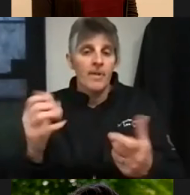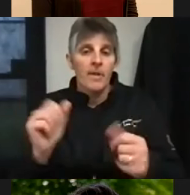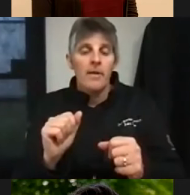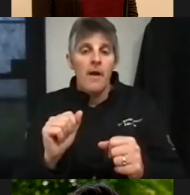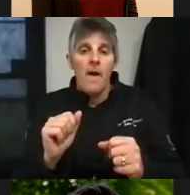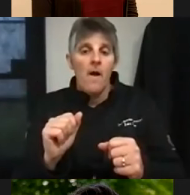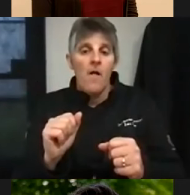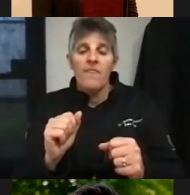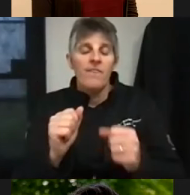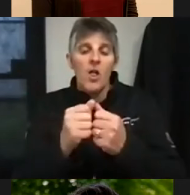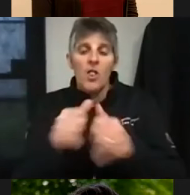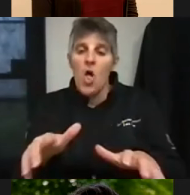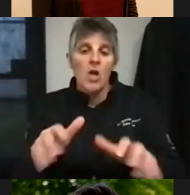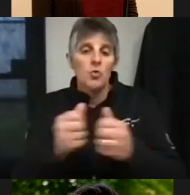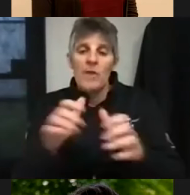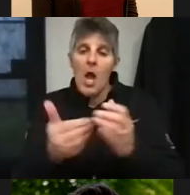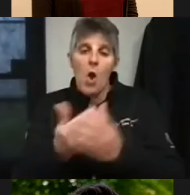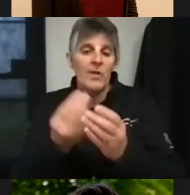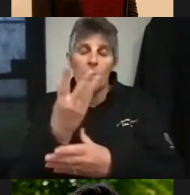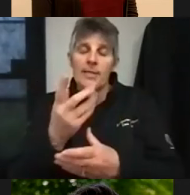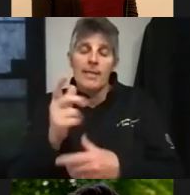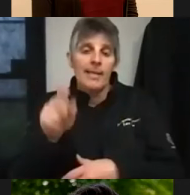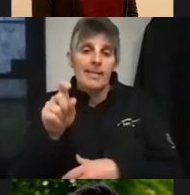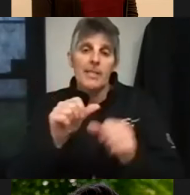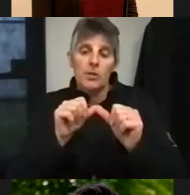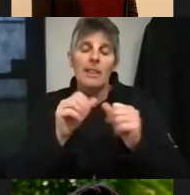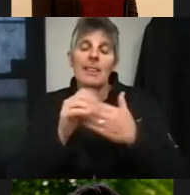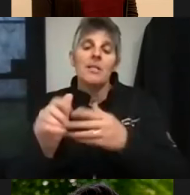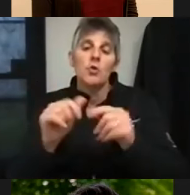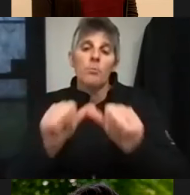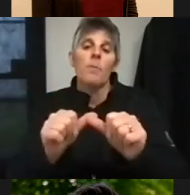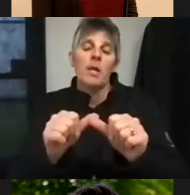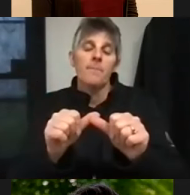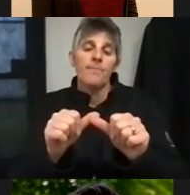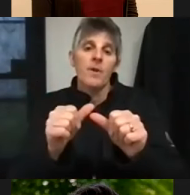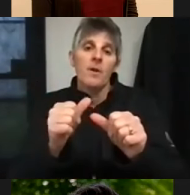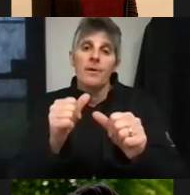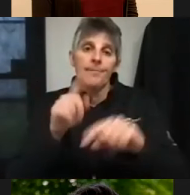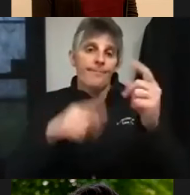the loss of them without regeneration leads to permanent loss of vision.